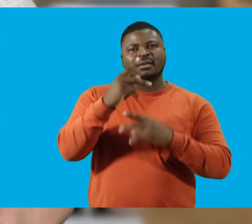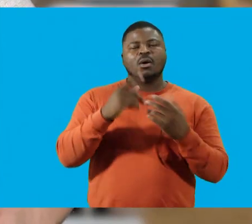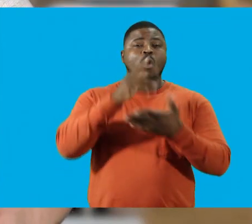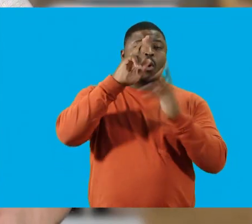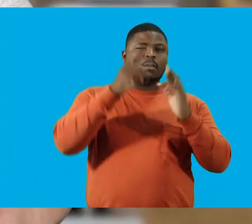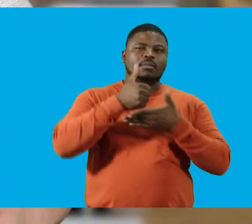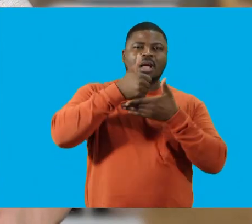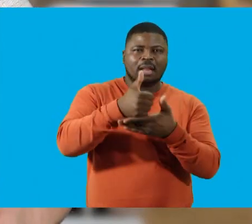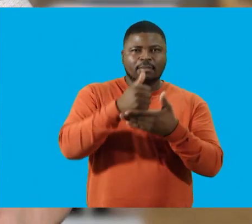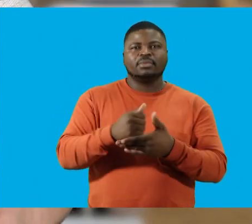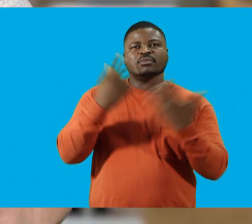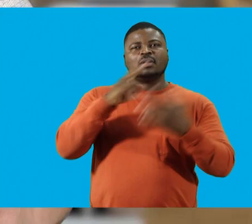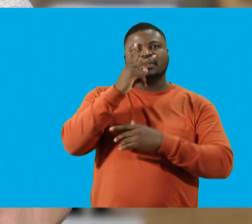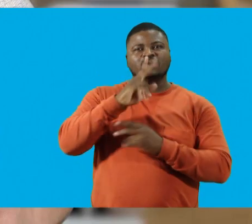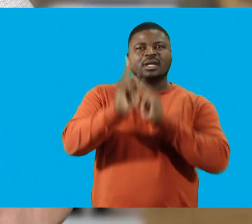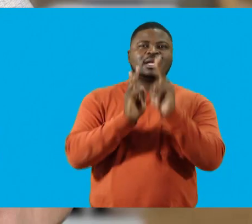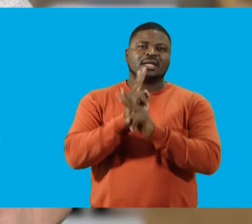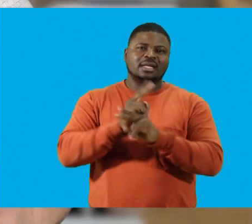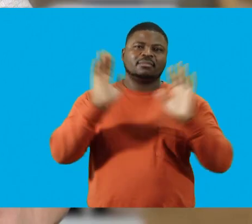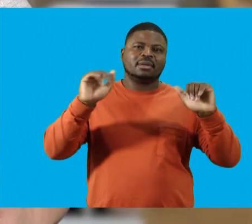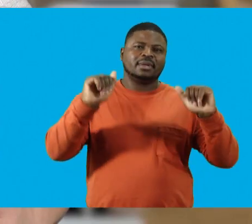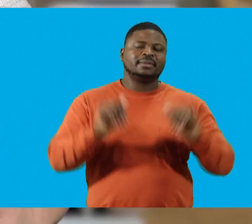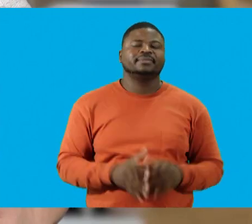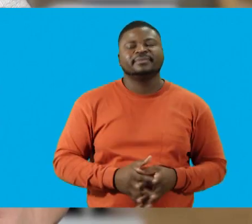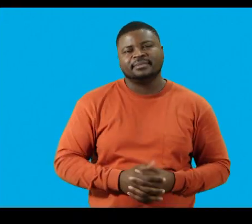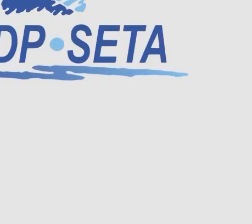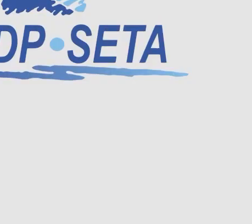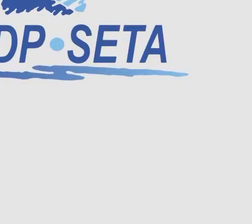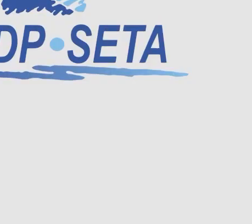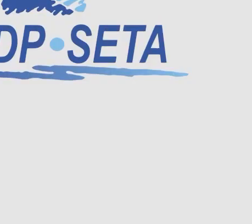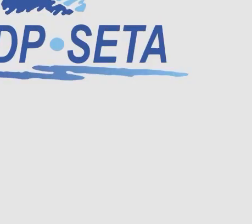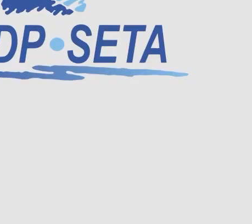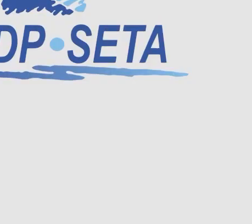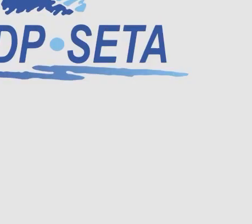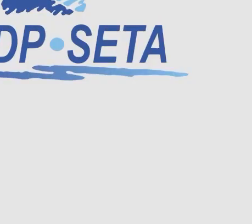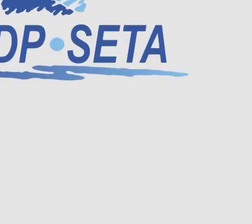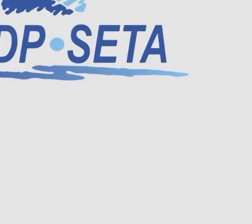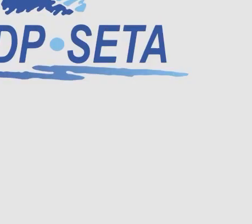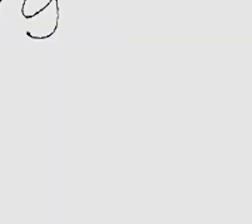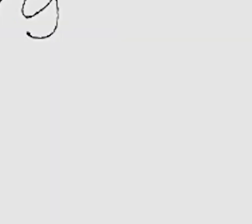I hope this helped. See you again soon. Goodbye.